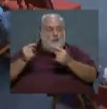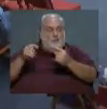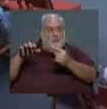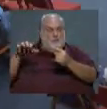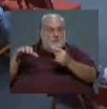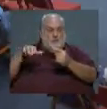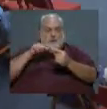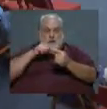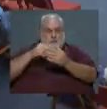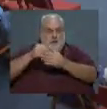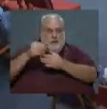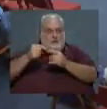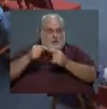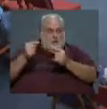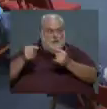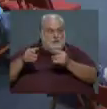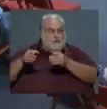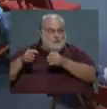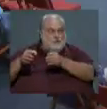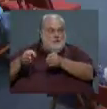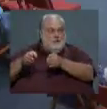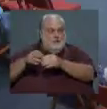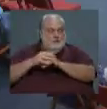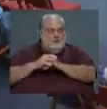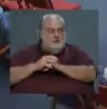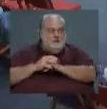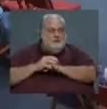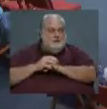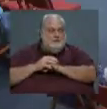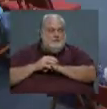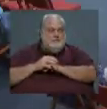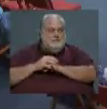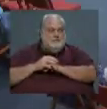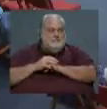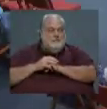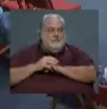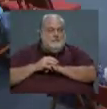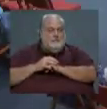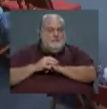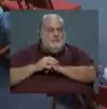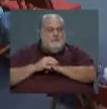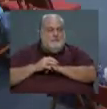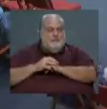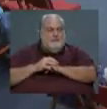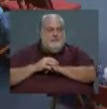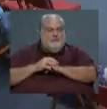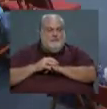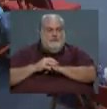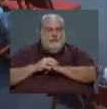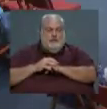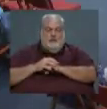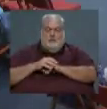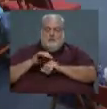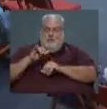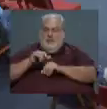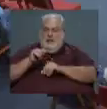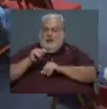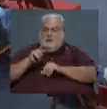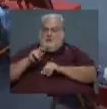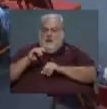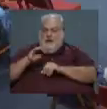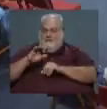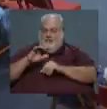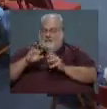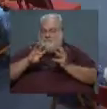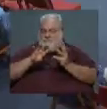You're not buying the houses across the street. Well, no, ma'am, we're not. Okay. So you're right in, you're taking this traffic out of these